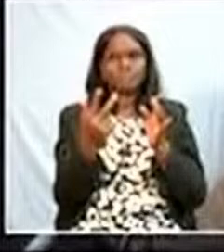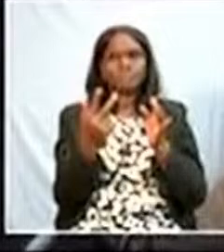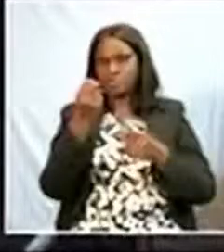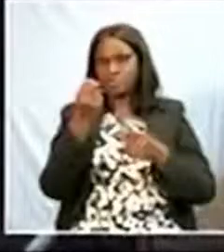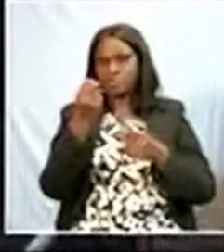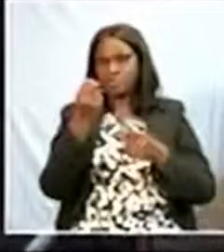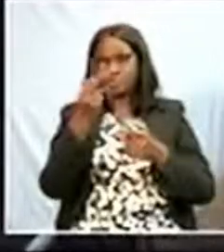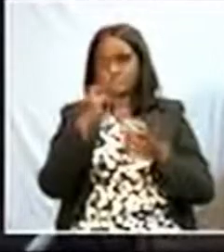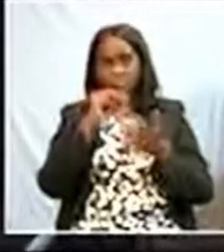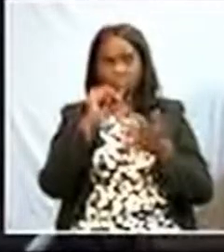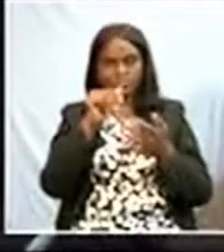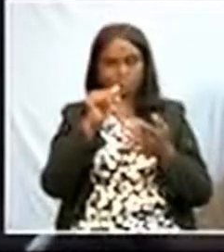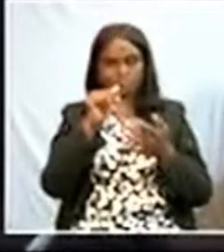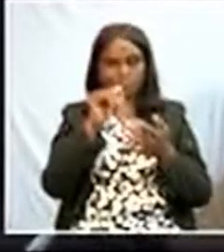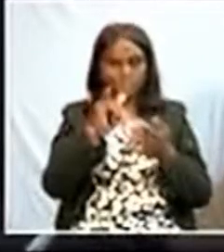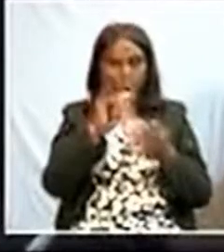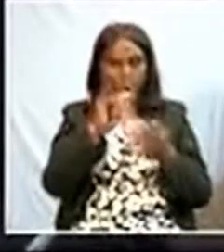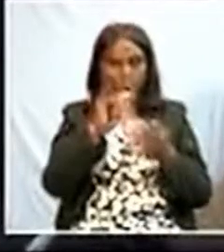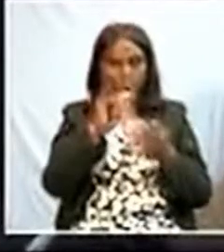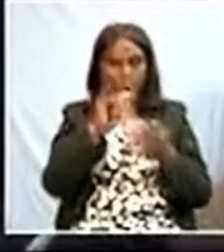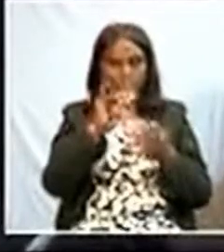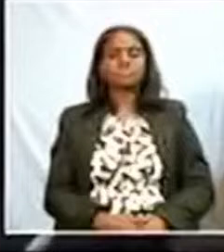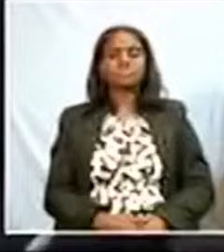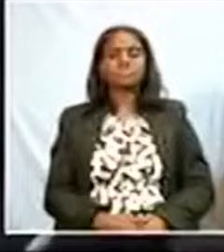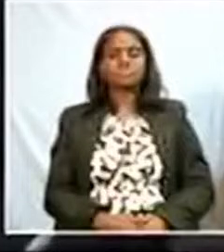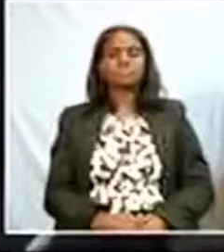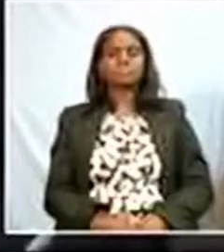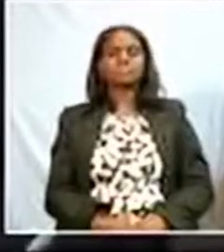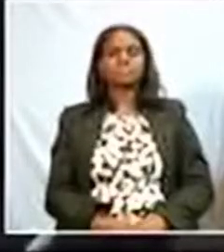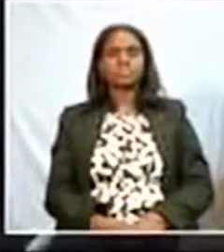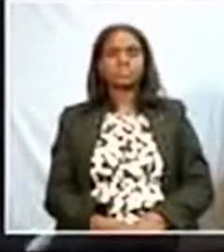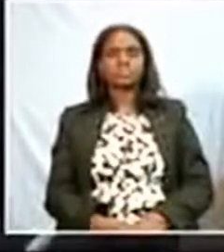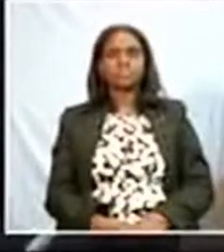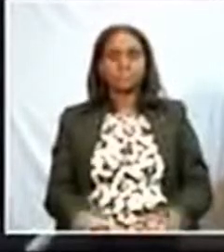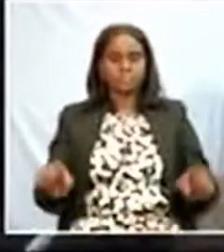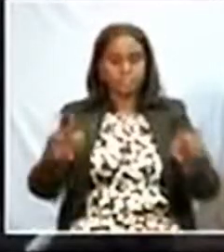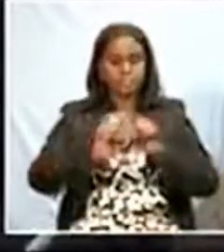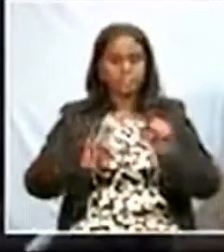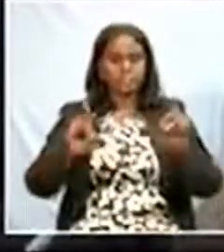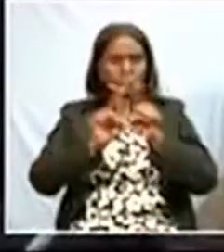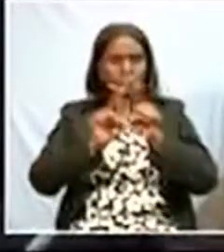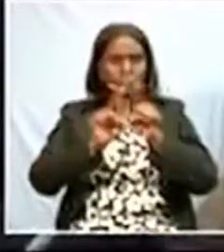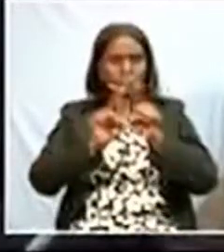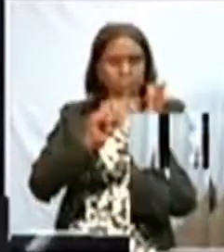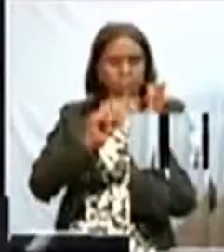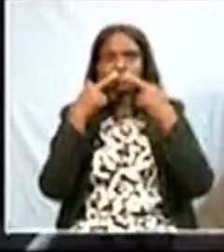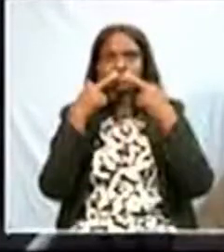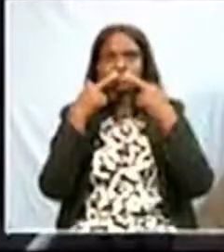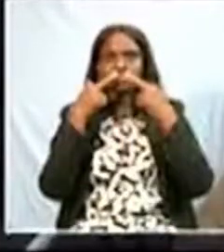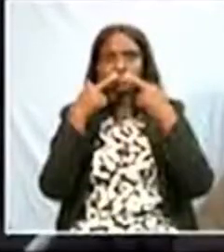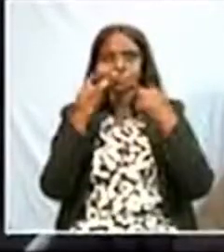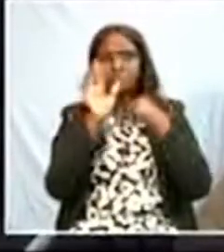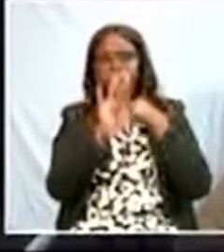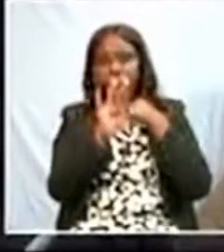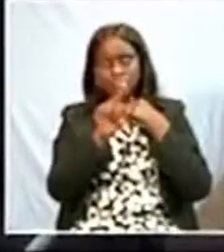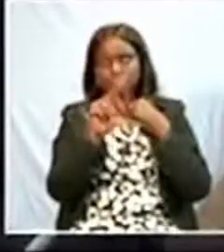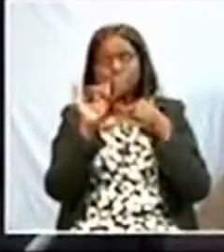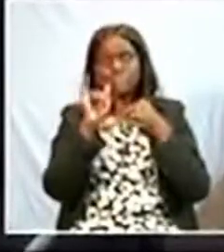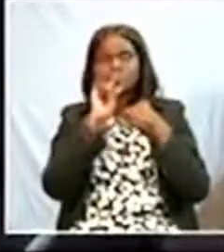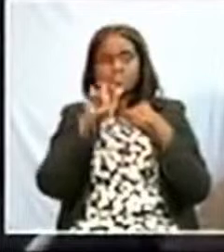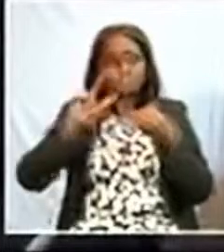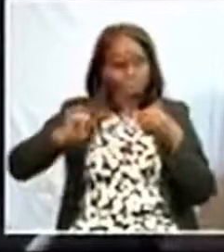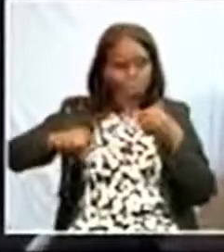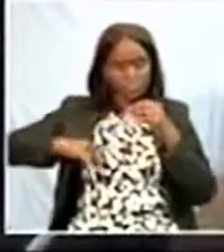May 2020. And the is, of course,